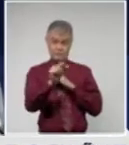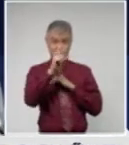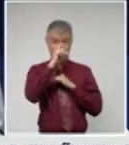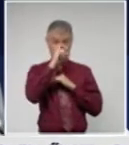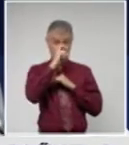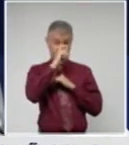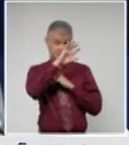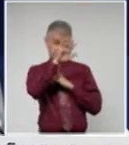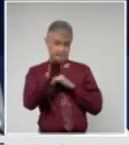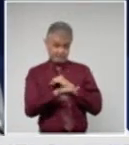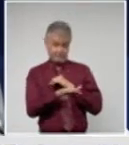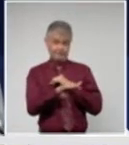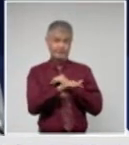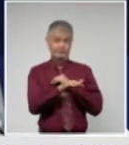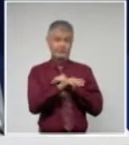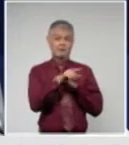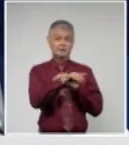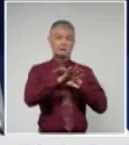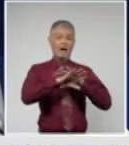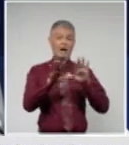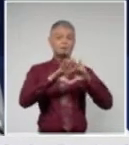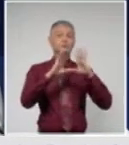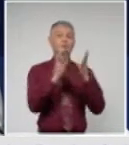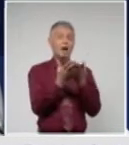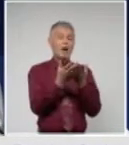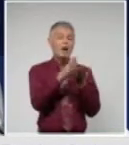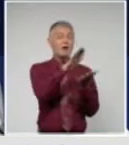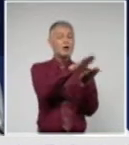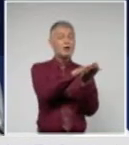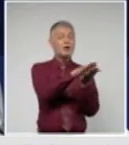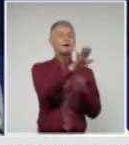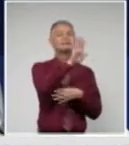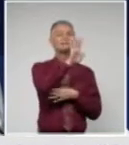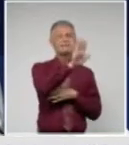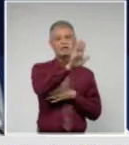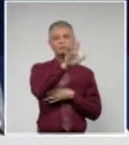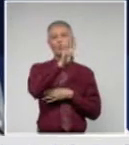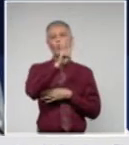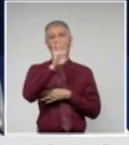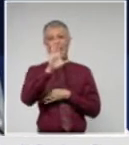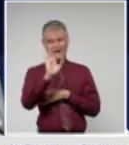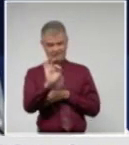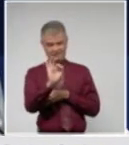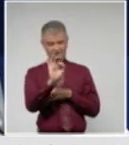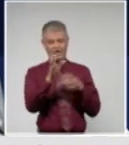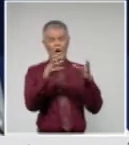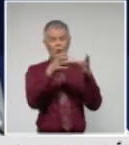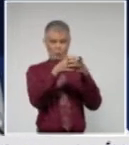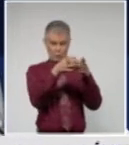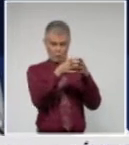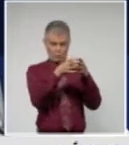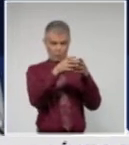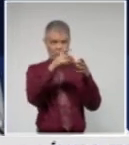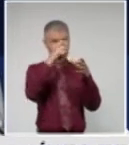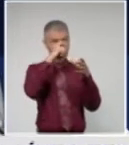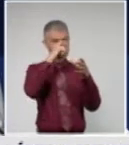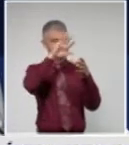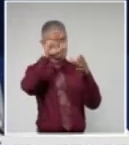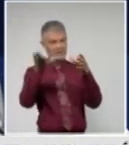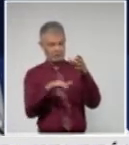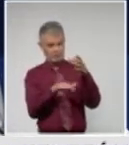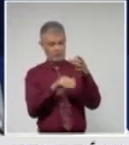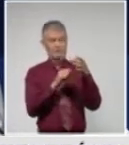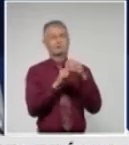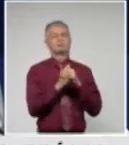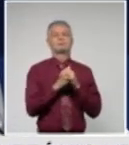case. 9 belong to Havana, 6 to Matanzas, 3 to Artemisa, and 2